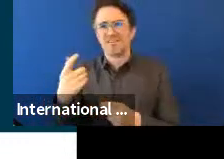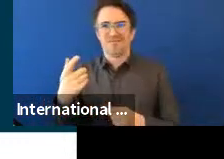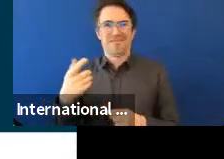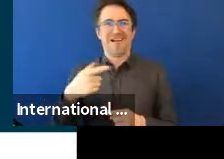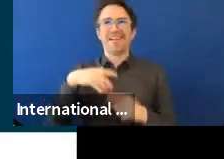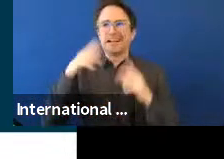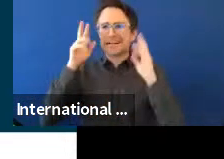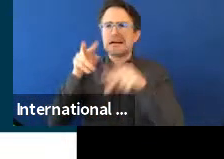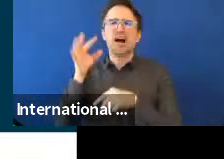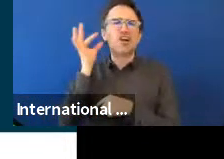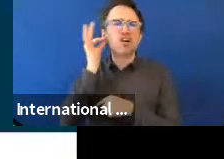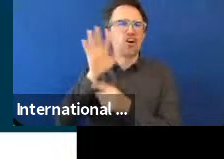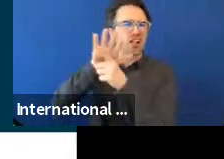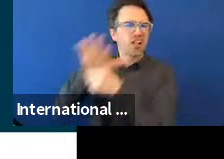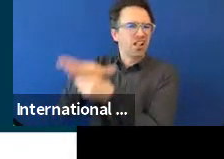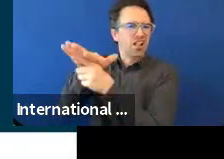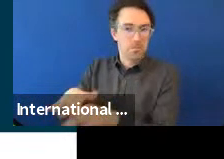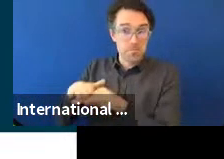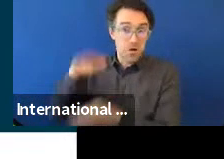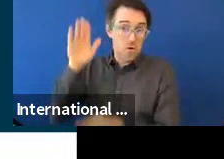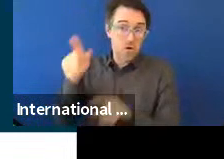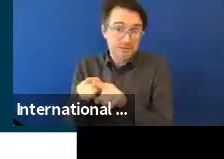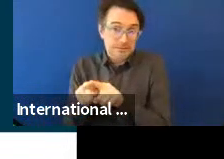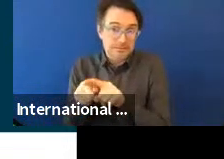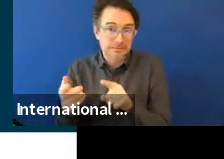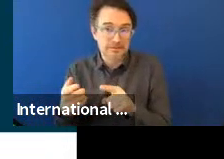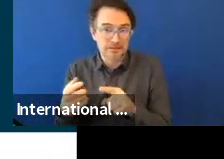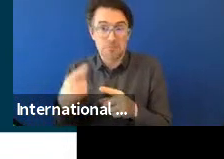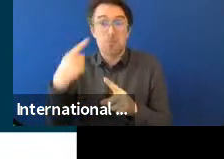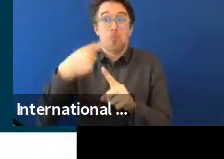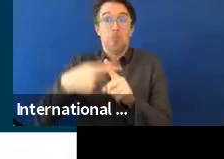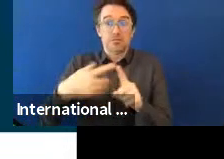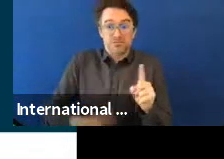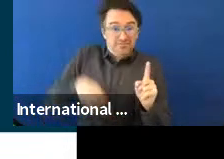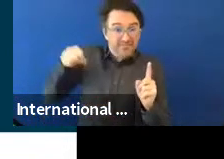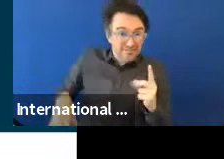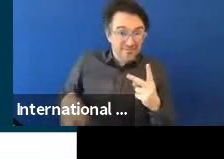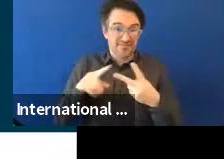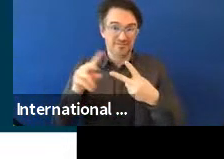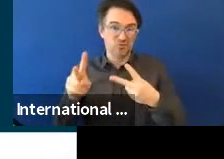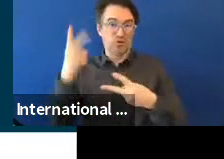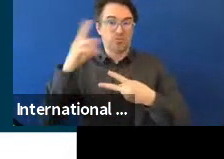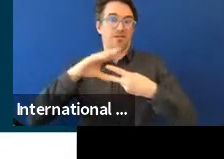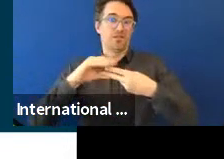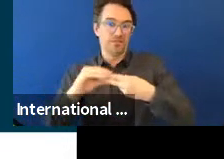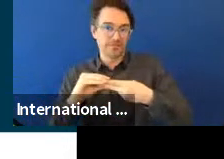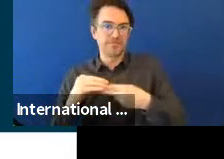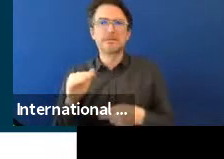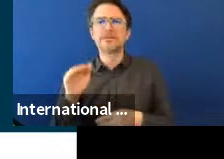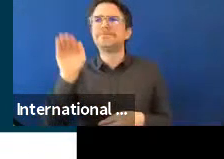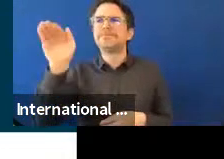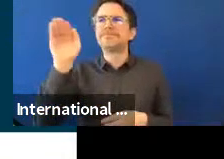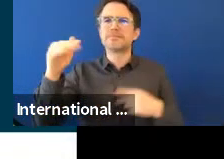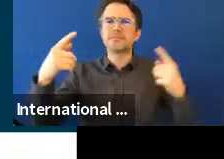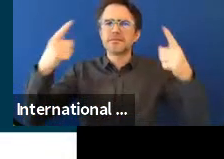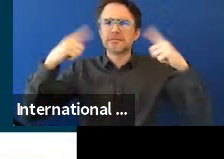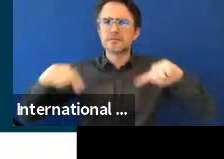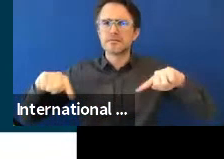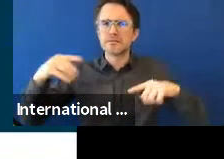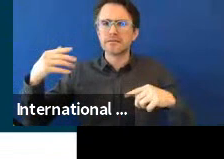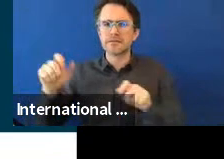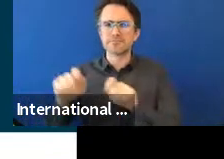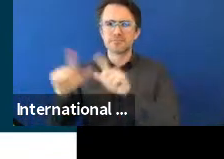slide, I will show you on the next slide when it